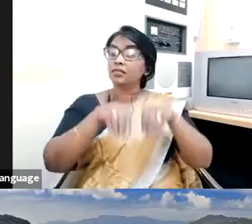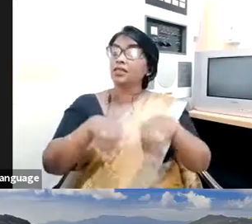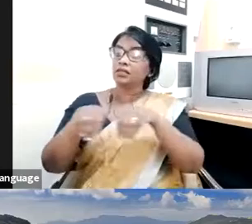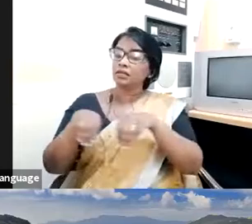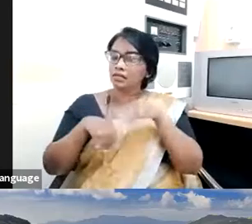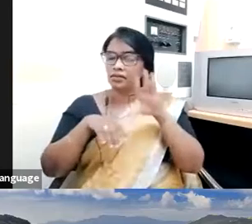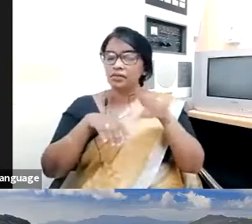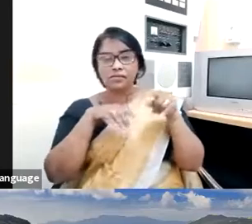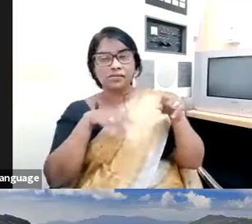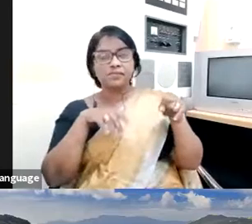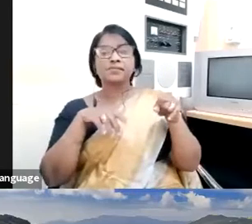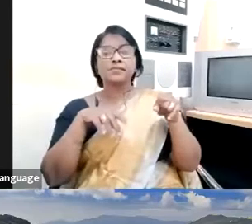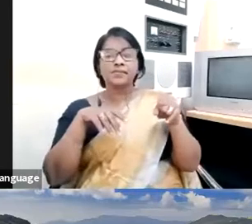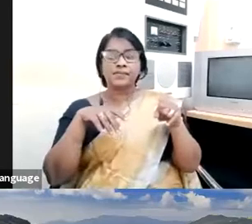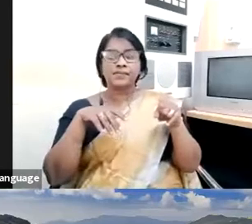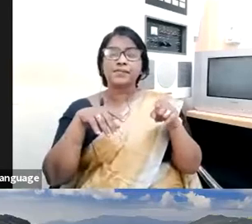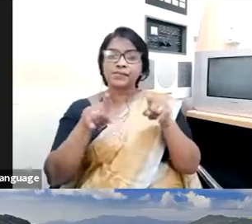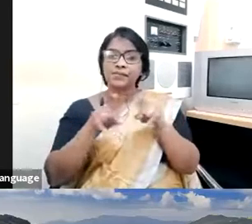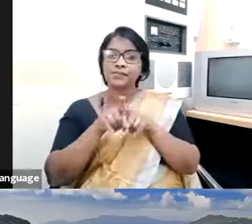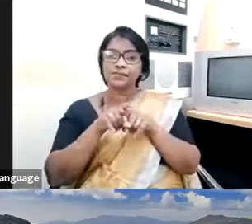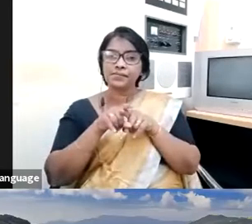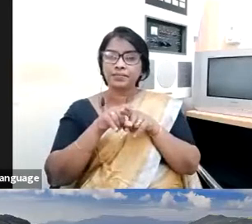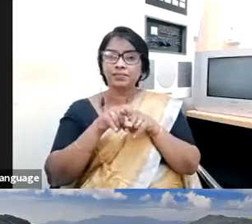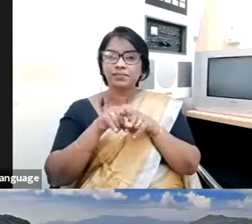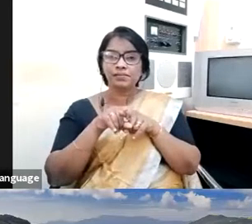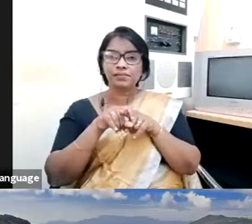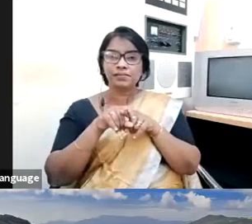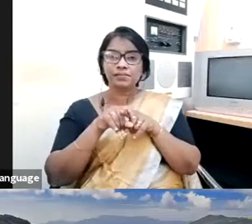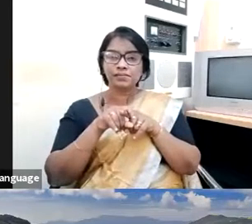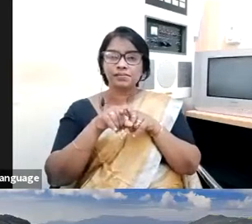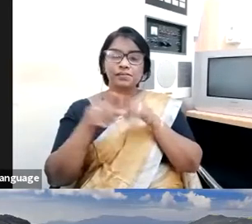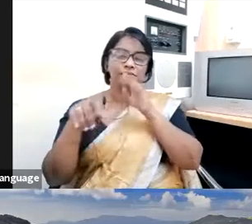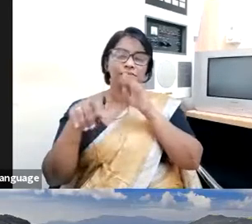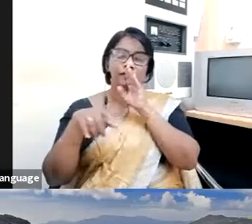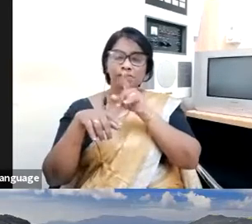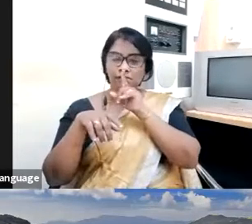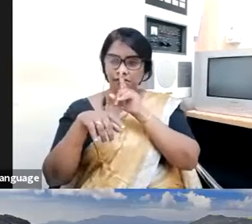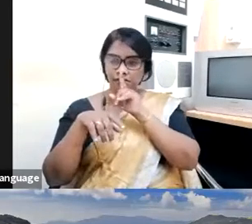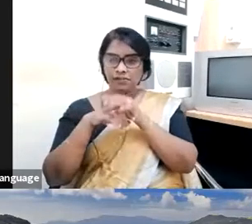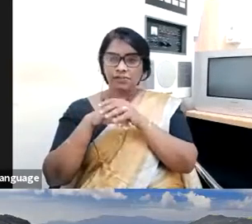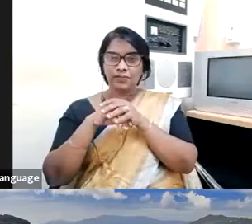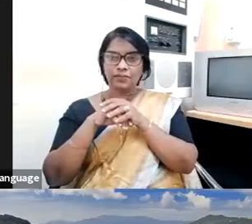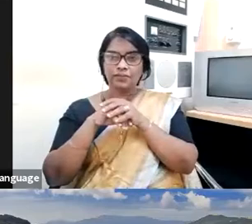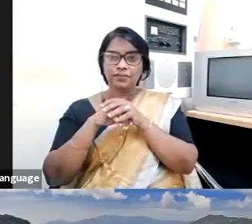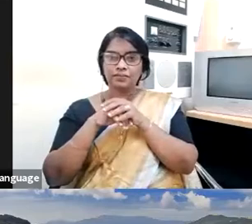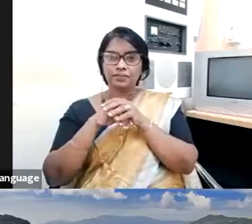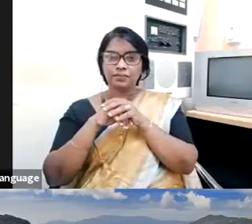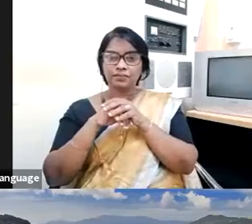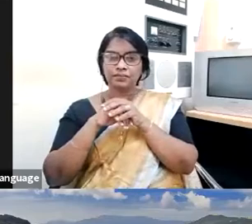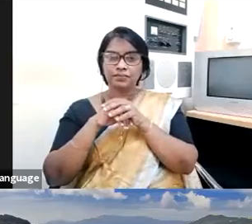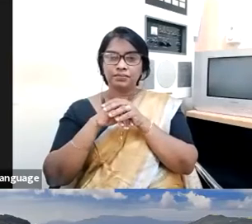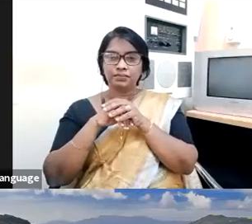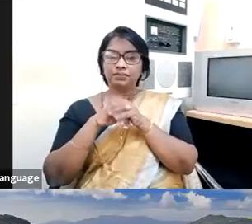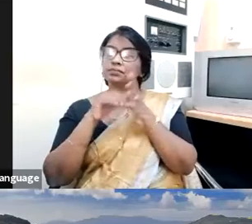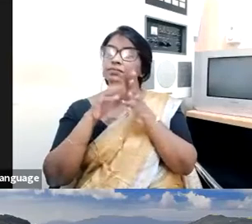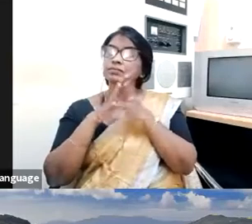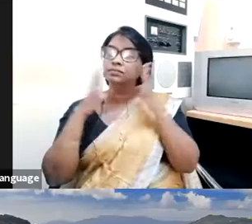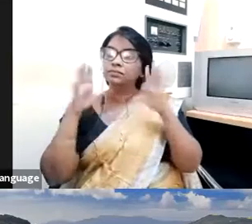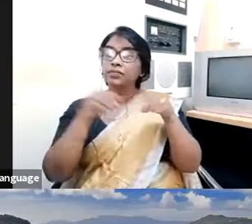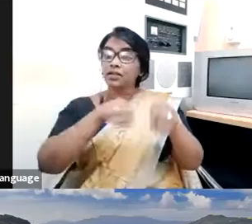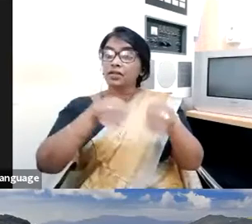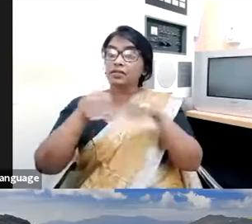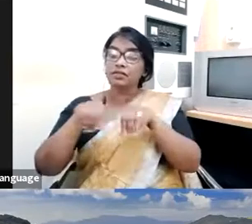for organic agriculture, almost all the regional plantation companies have initiated